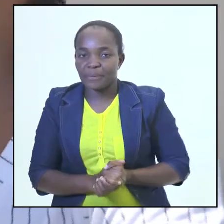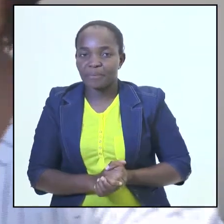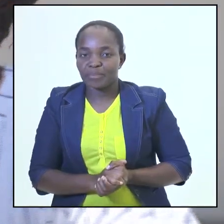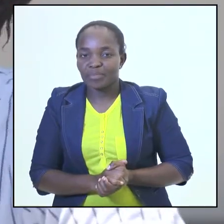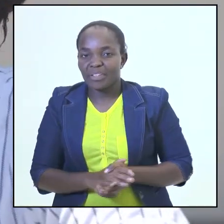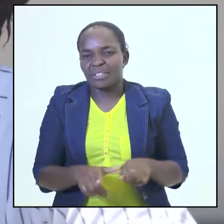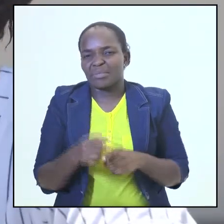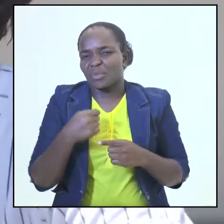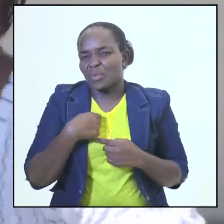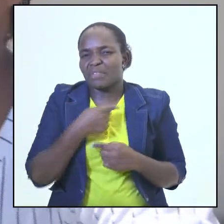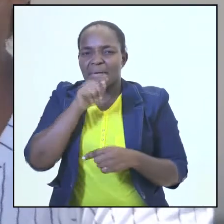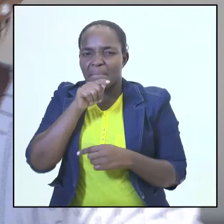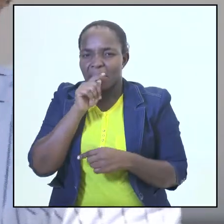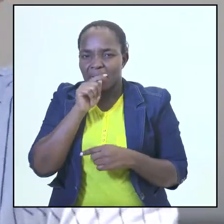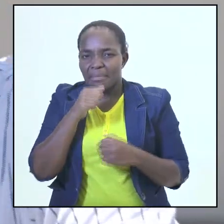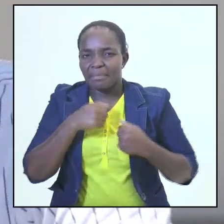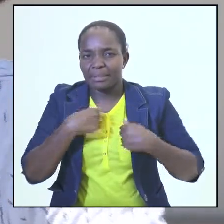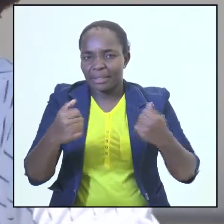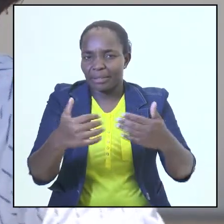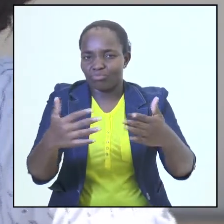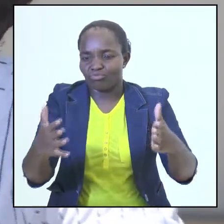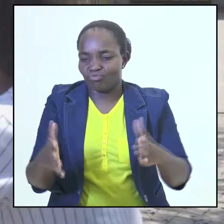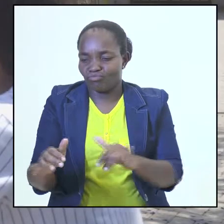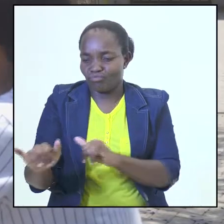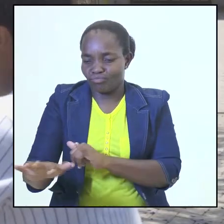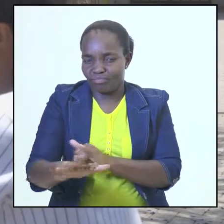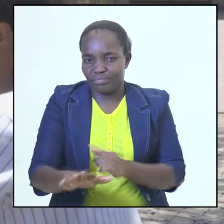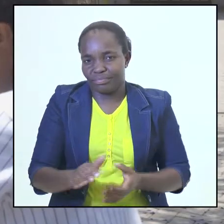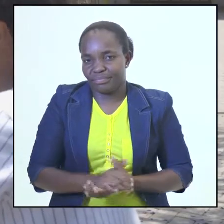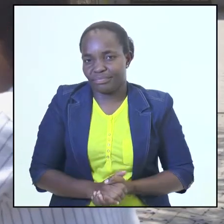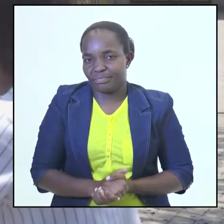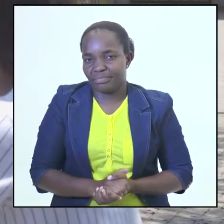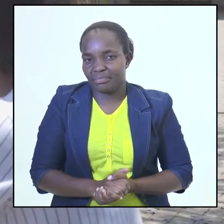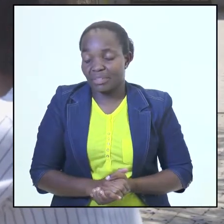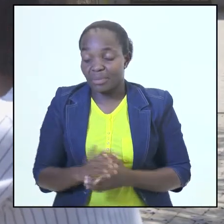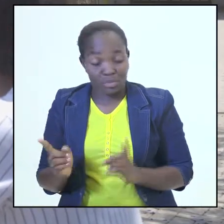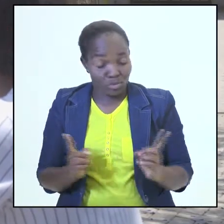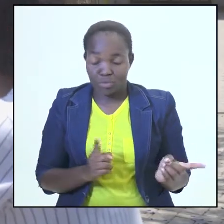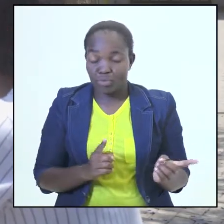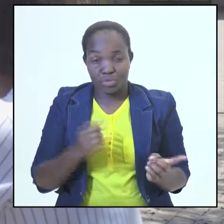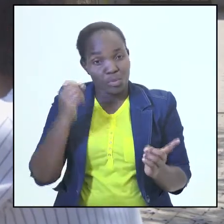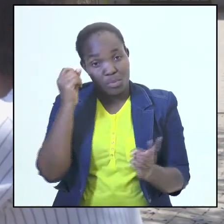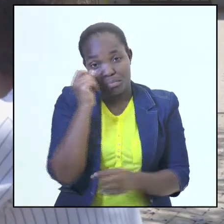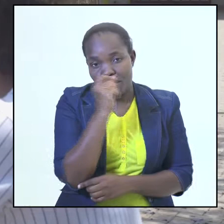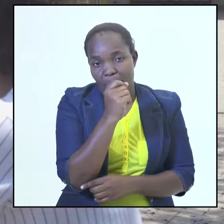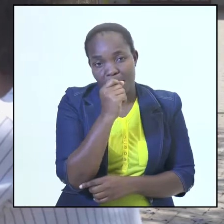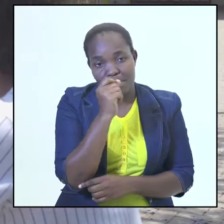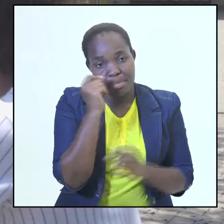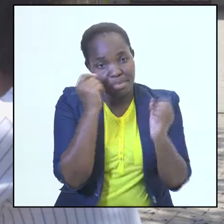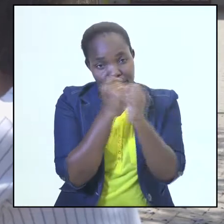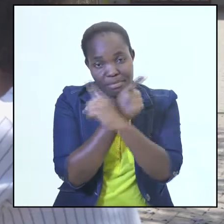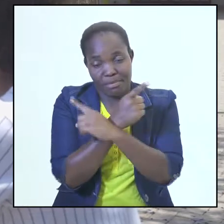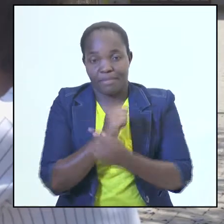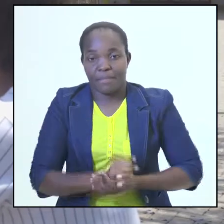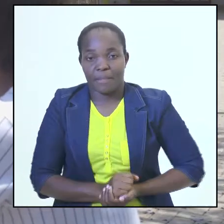bird in my garden, because they couldn't fly, remember? True. I think the two of you are missing the point here. The whole point of conservation is to